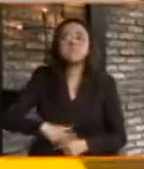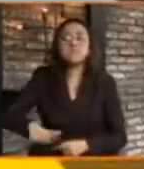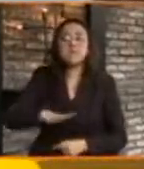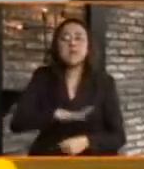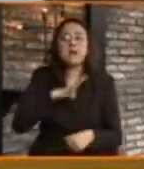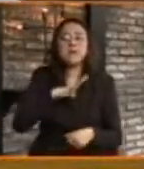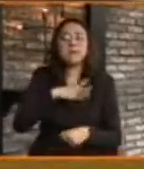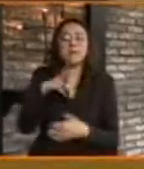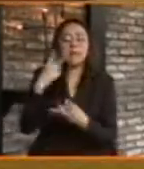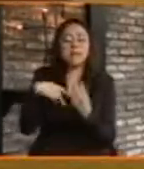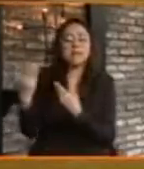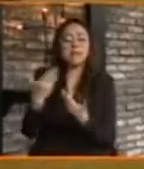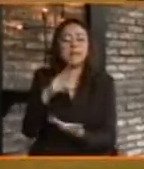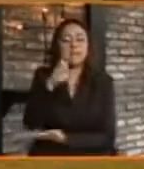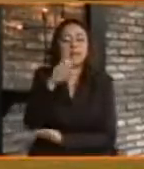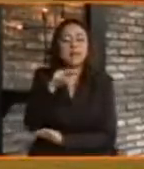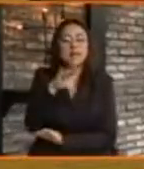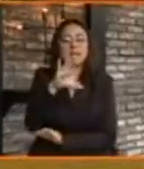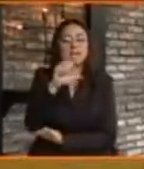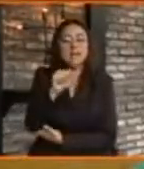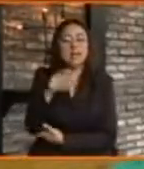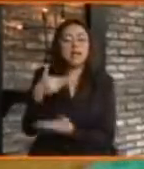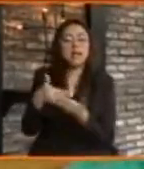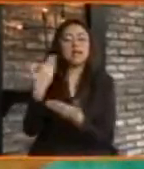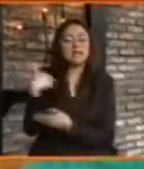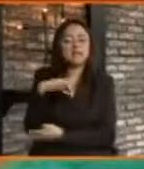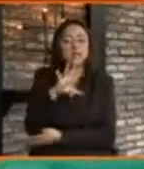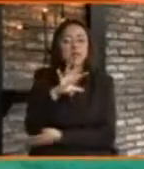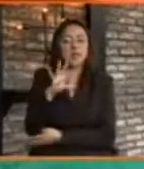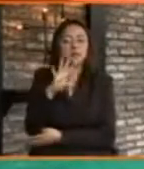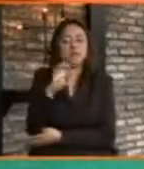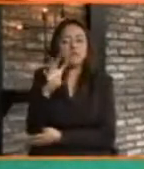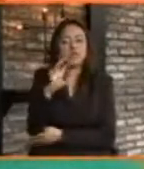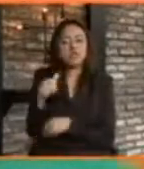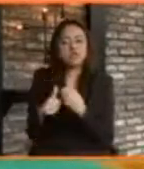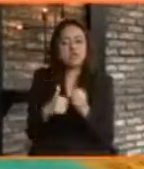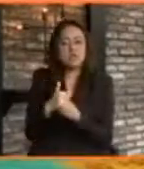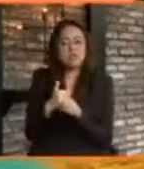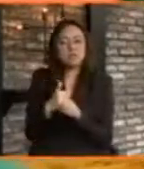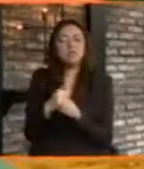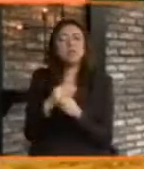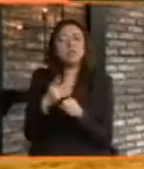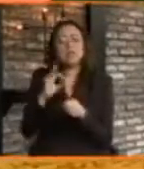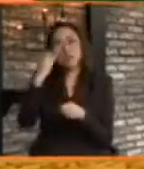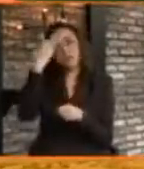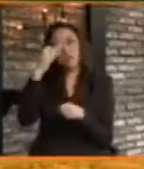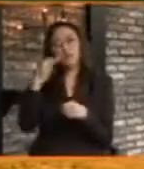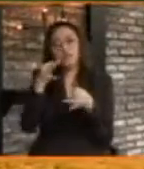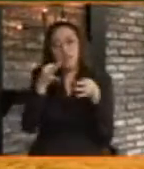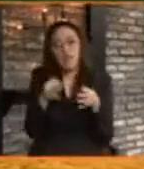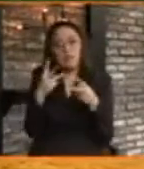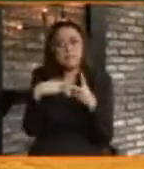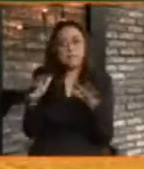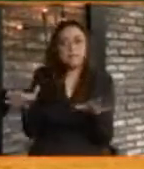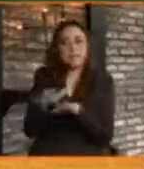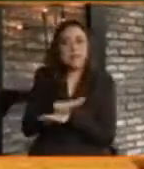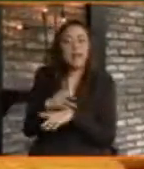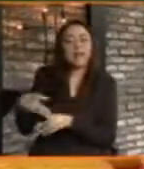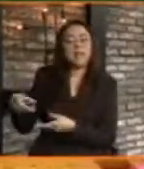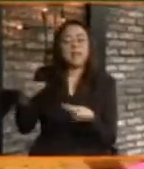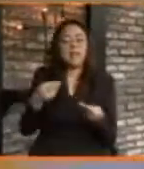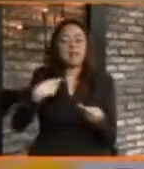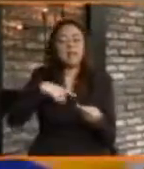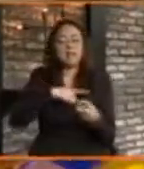several years ago, and in its original conception, it had 400 of these. You can configure the